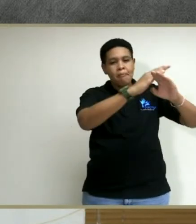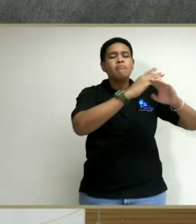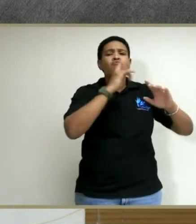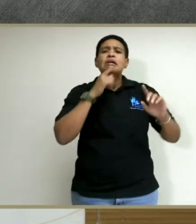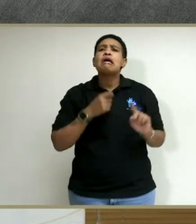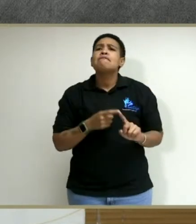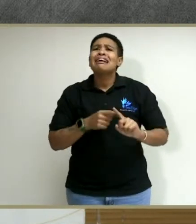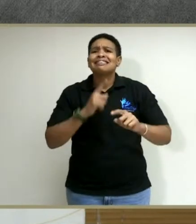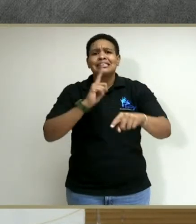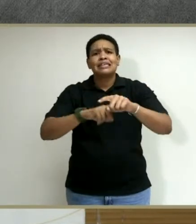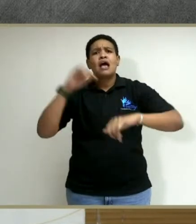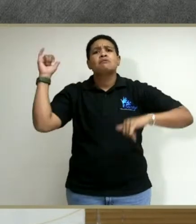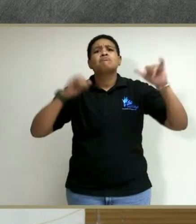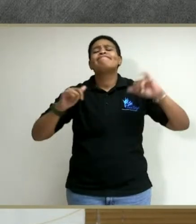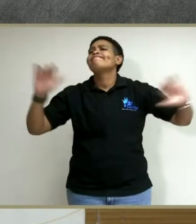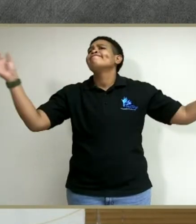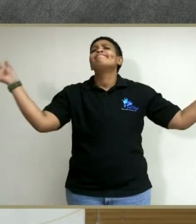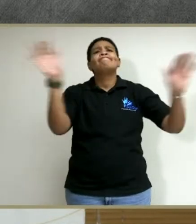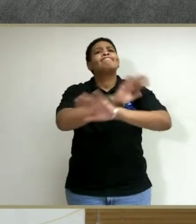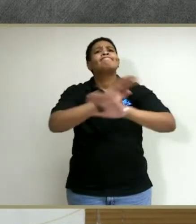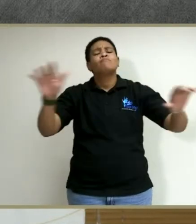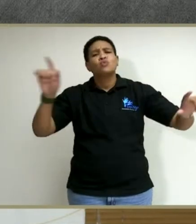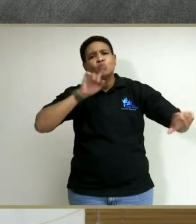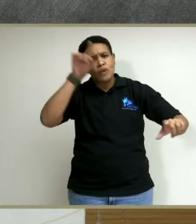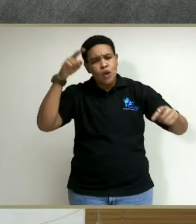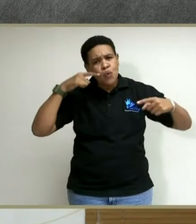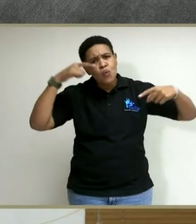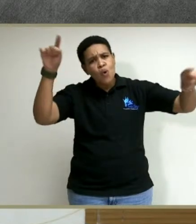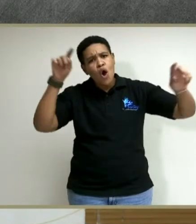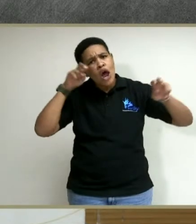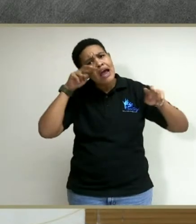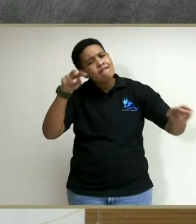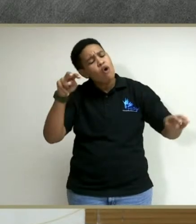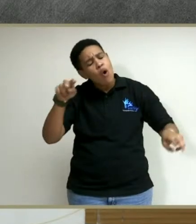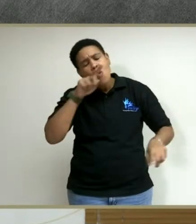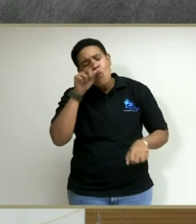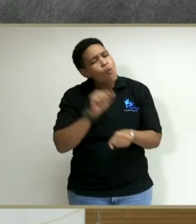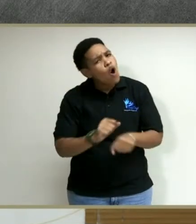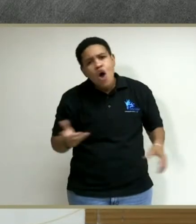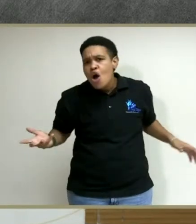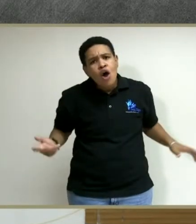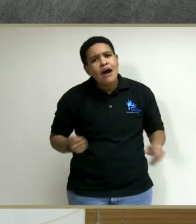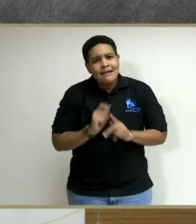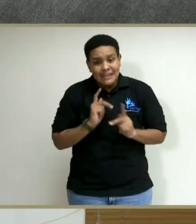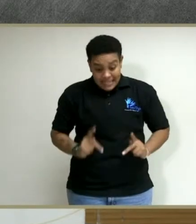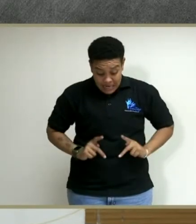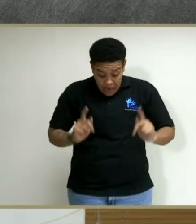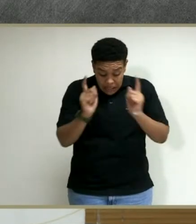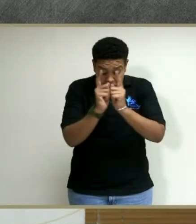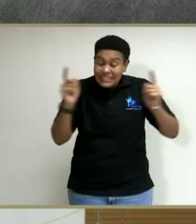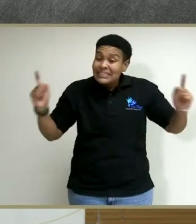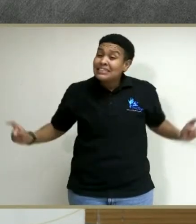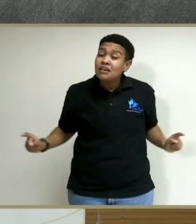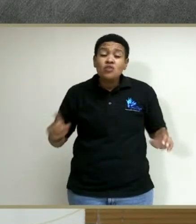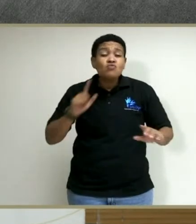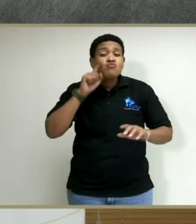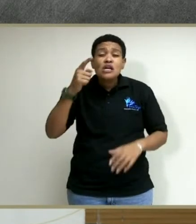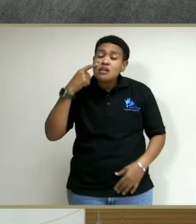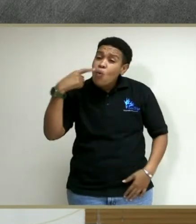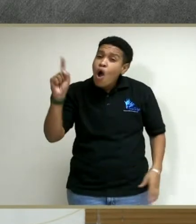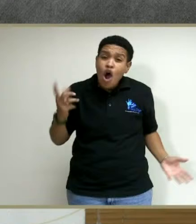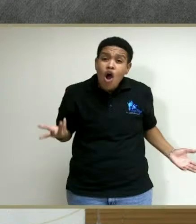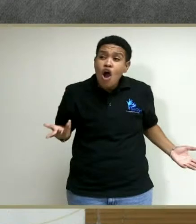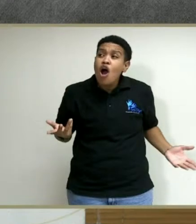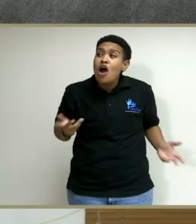at the time when it was in force was very effective. Physical distancing, very, very important